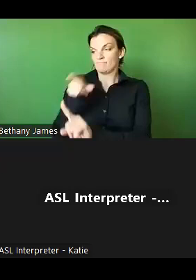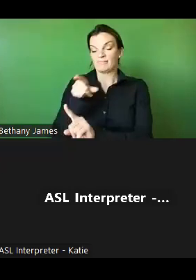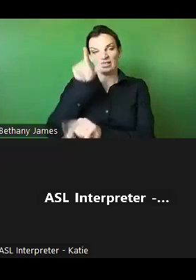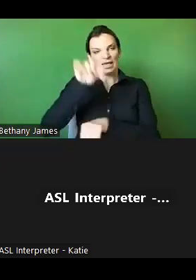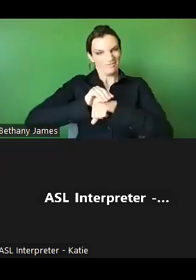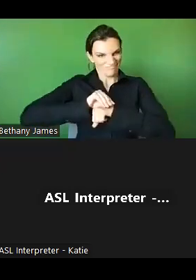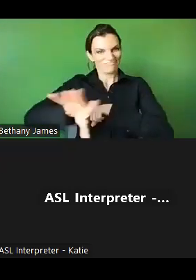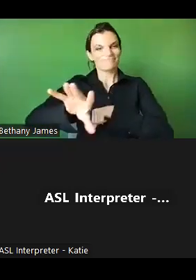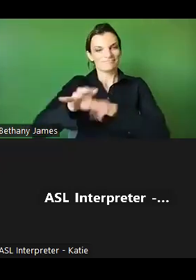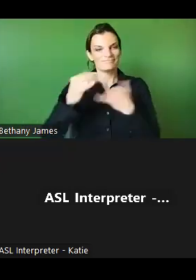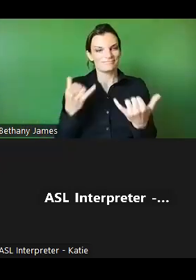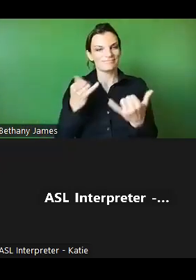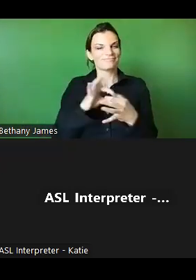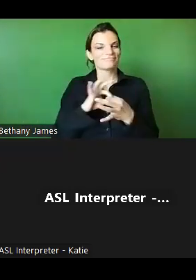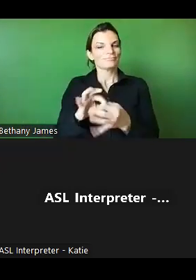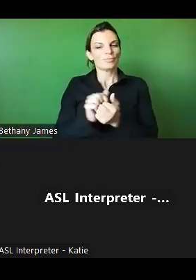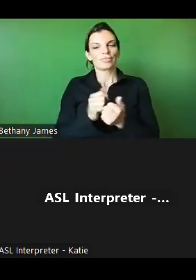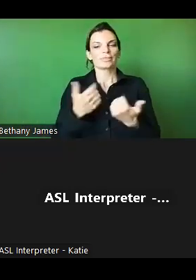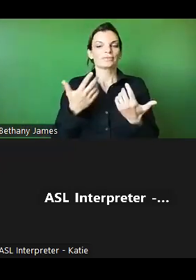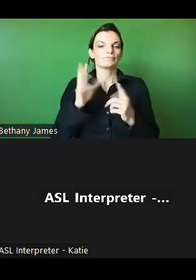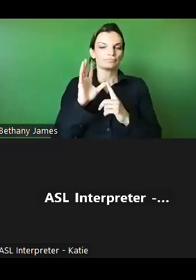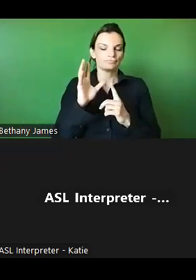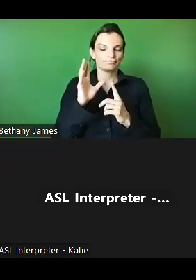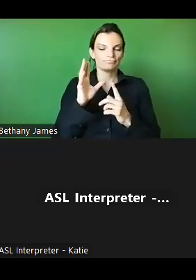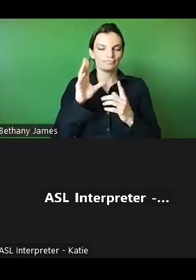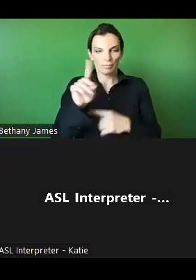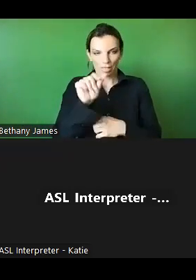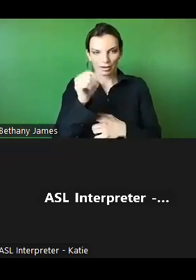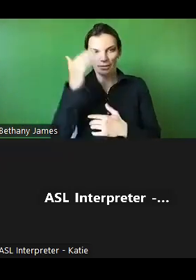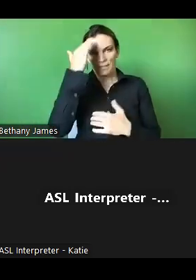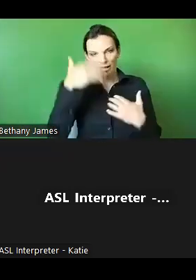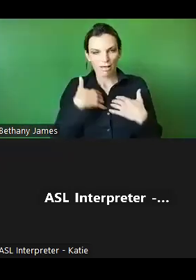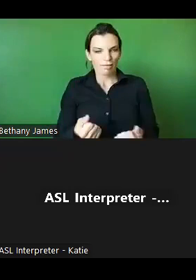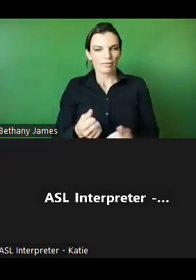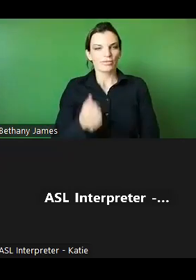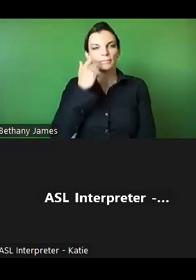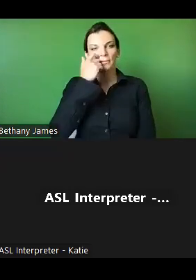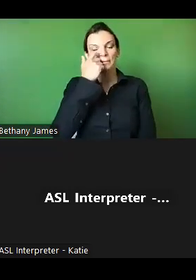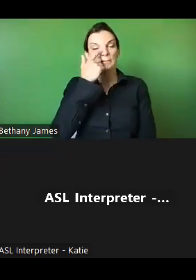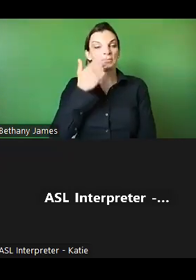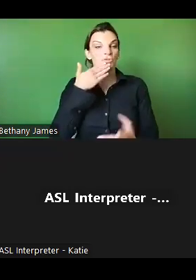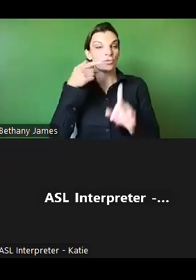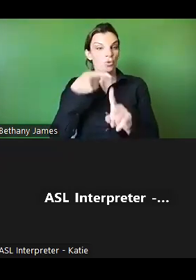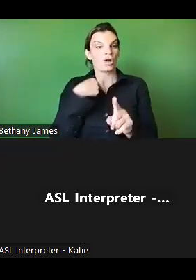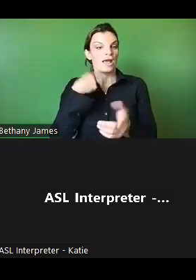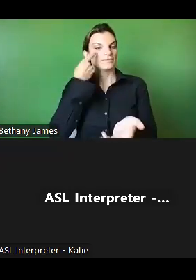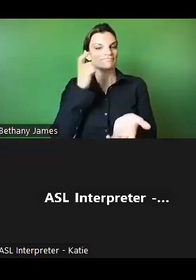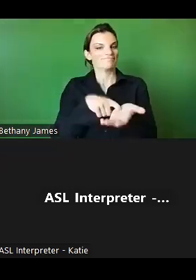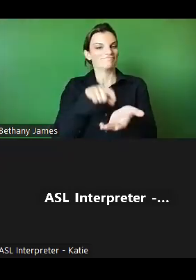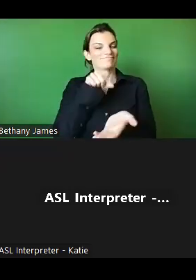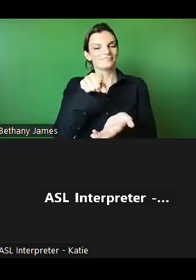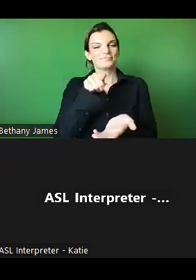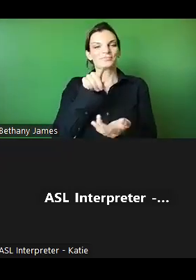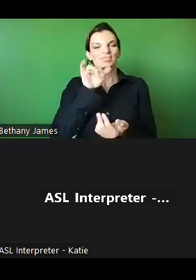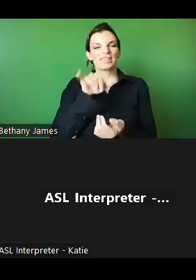health, disability, and so forth. So something that really stood out to me when thinking about either